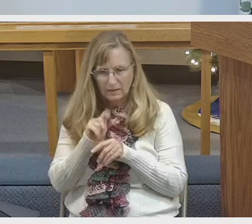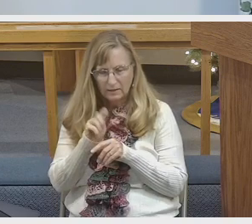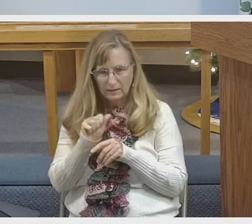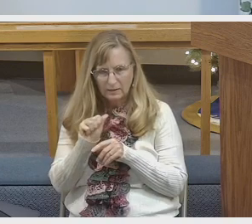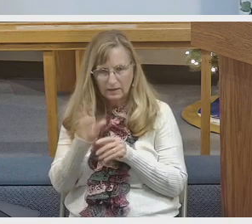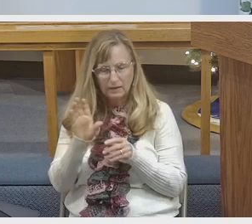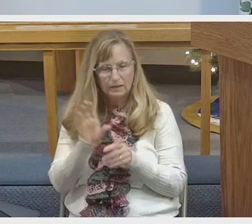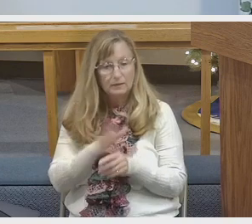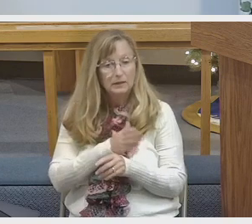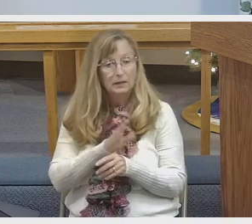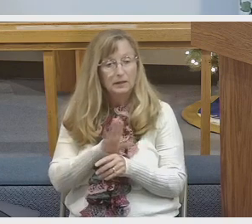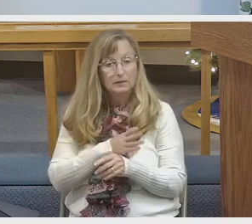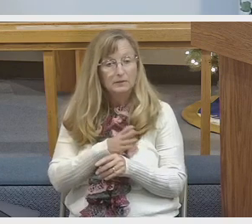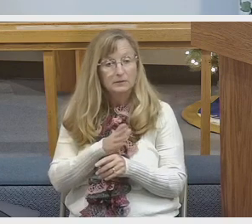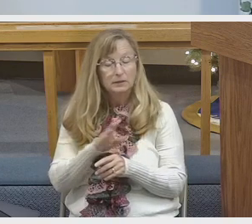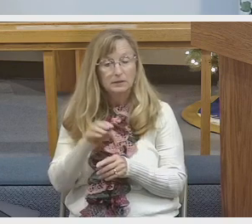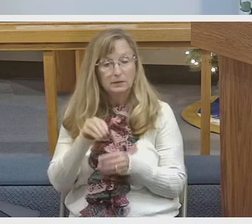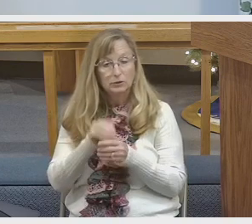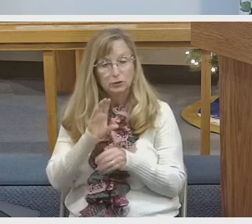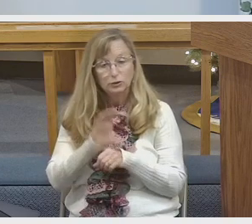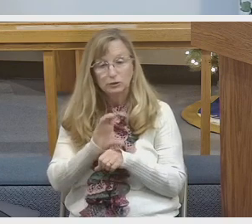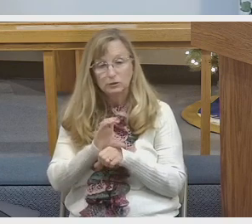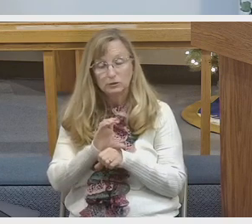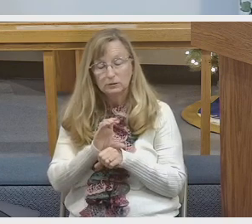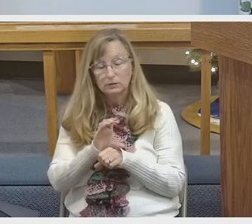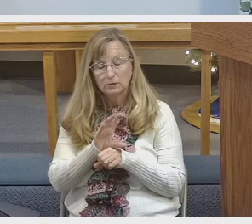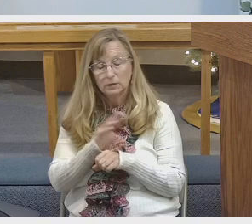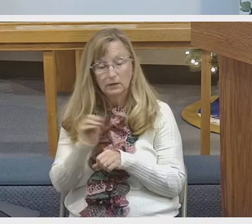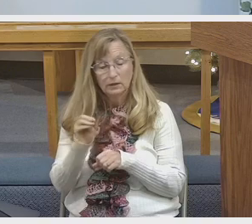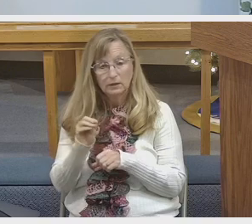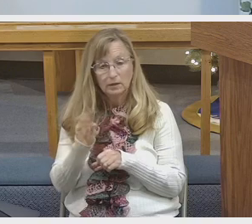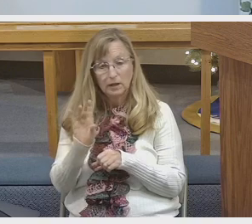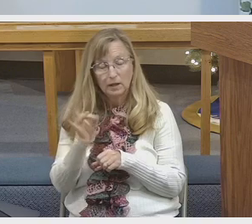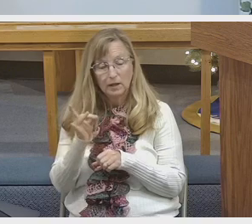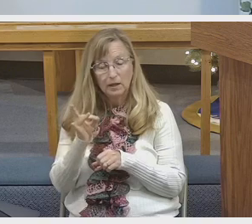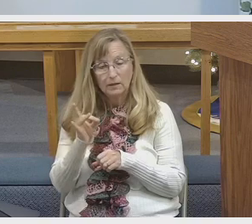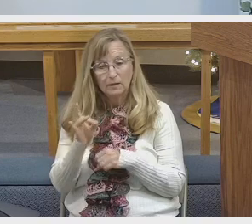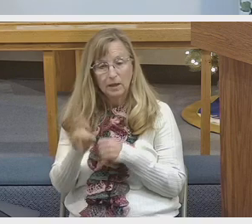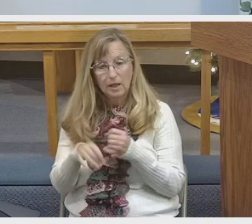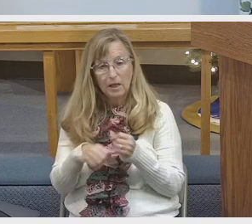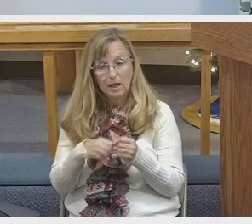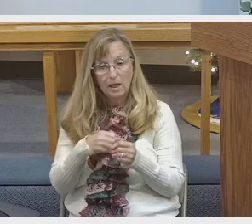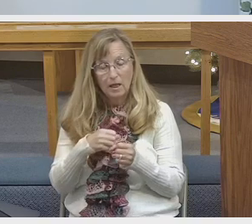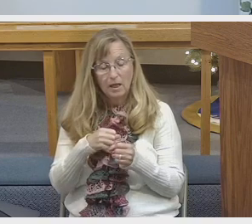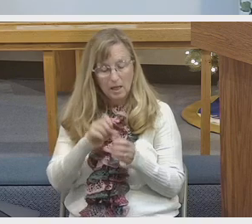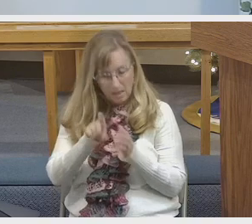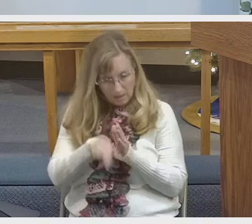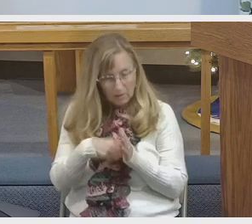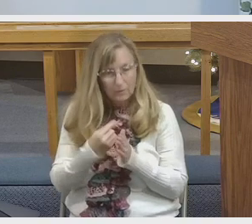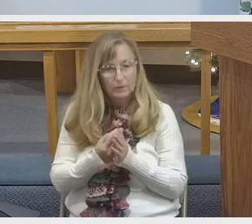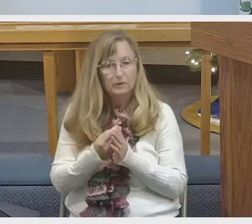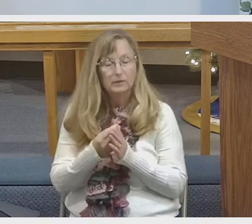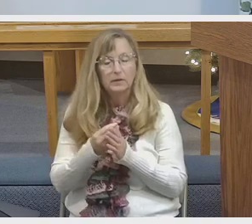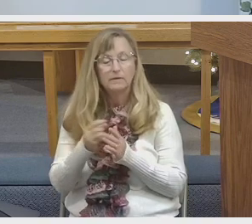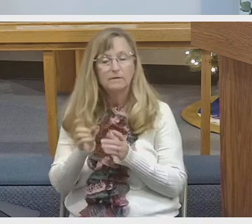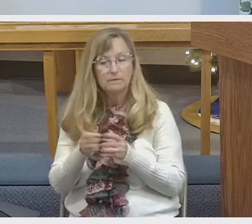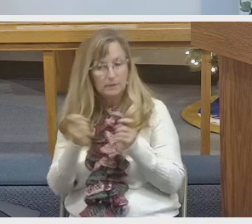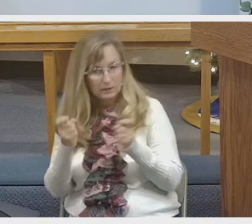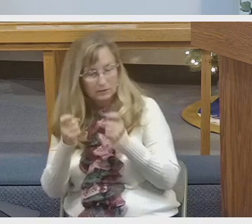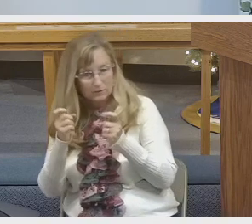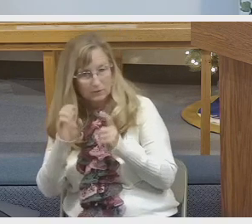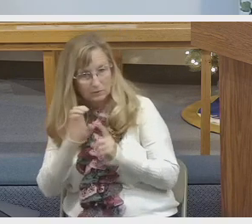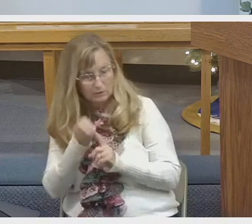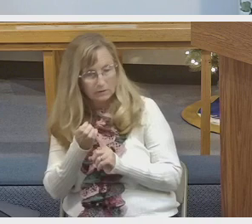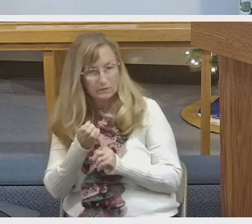psalms sung in the churches, and at the eighth hour of the first month, the festival of the circumcision and naming of